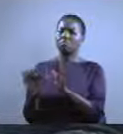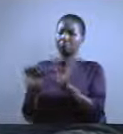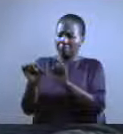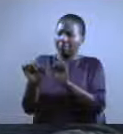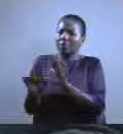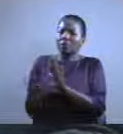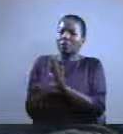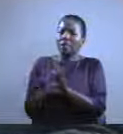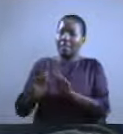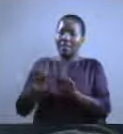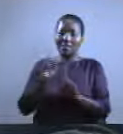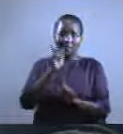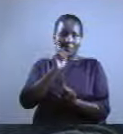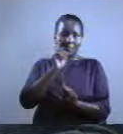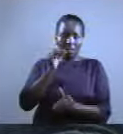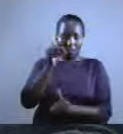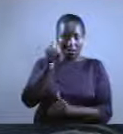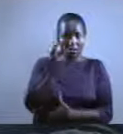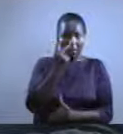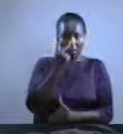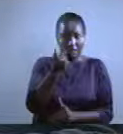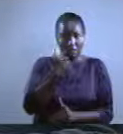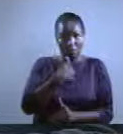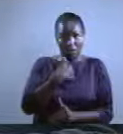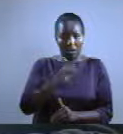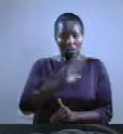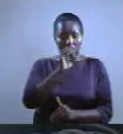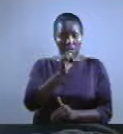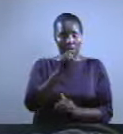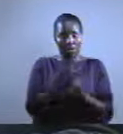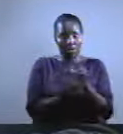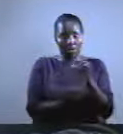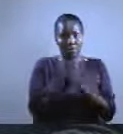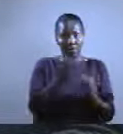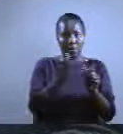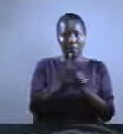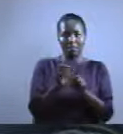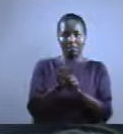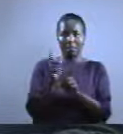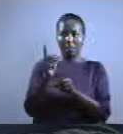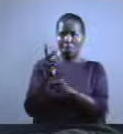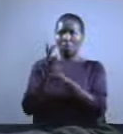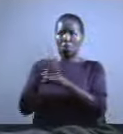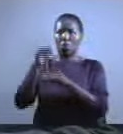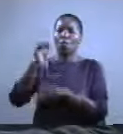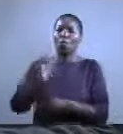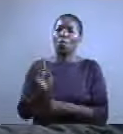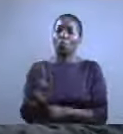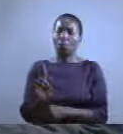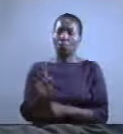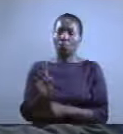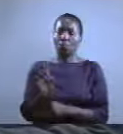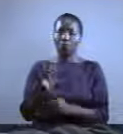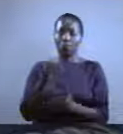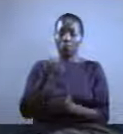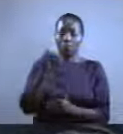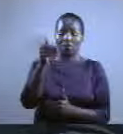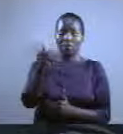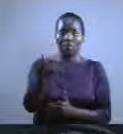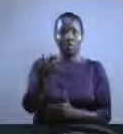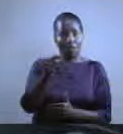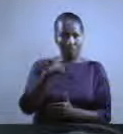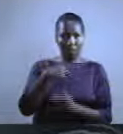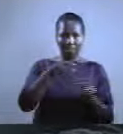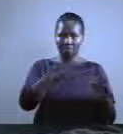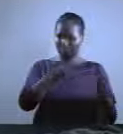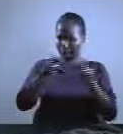tell whether we have done enough to keep the credit rate agencies away from our door. All eyes will now be on